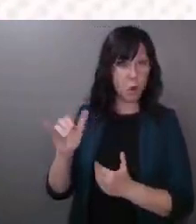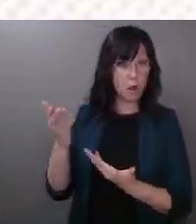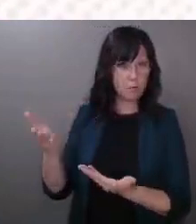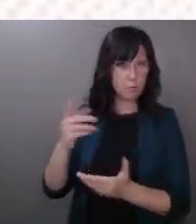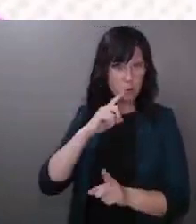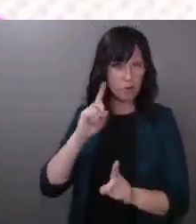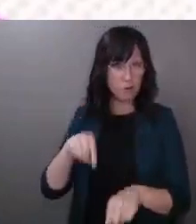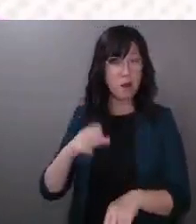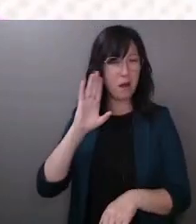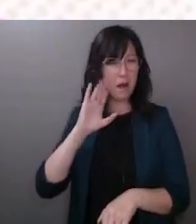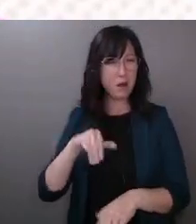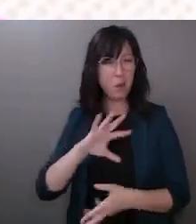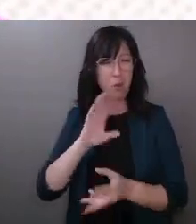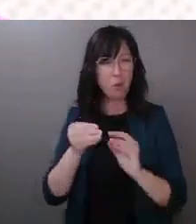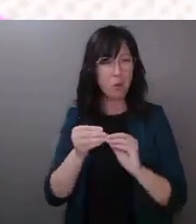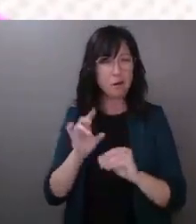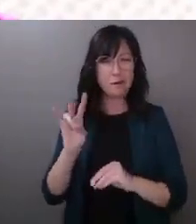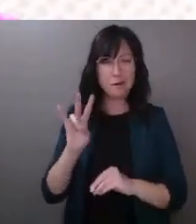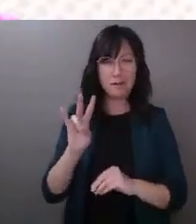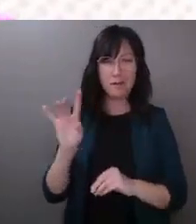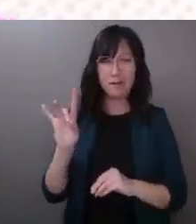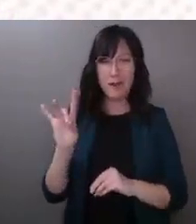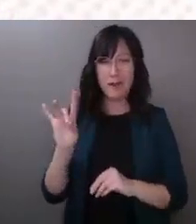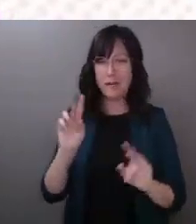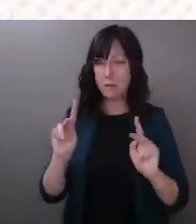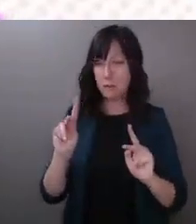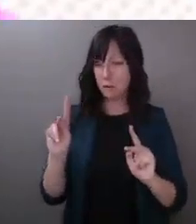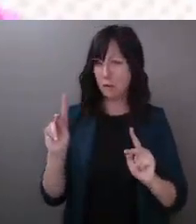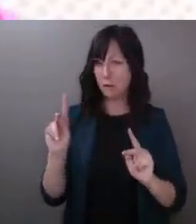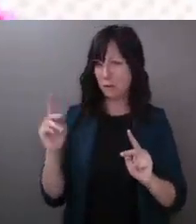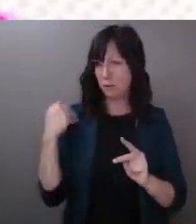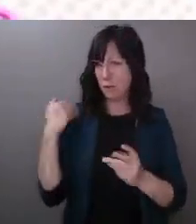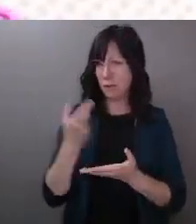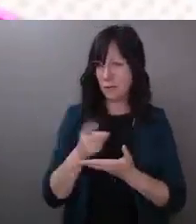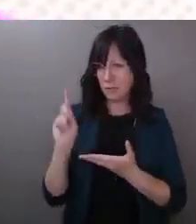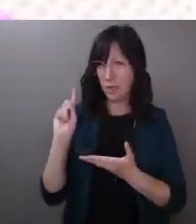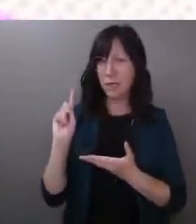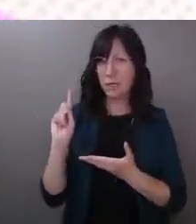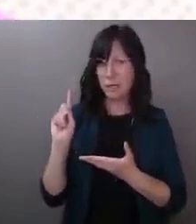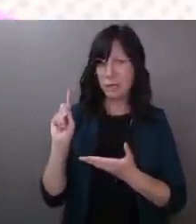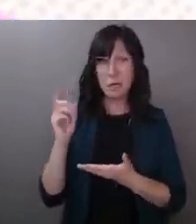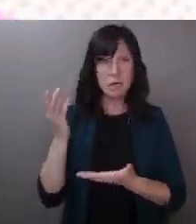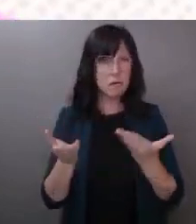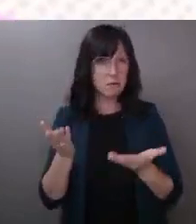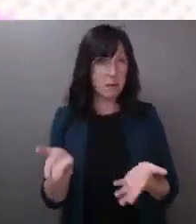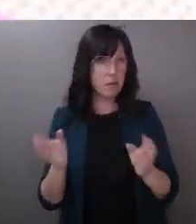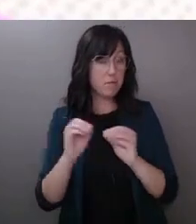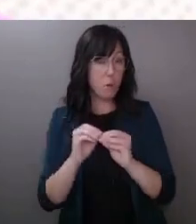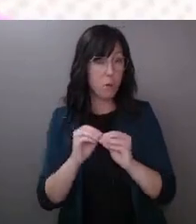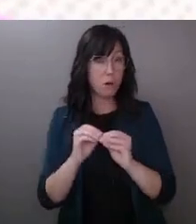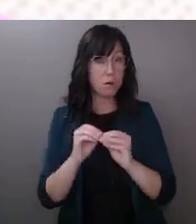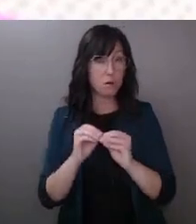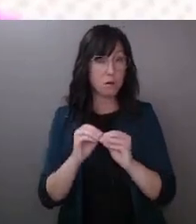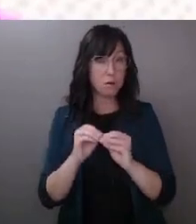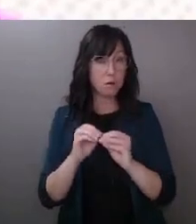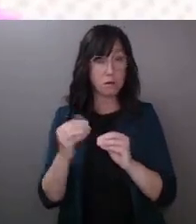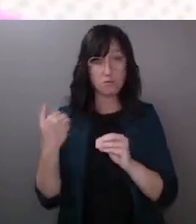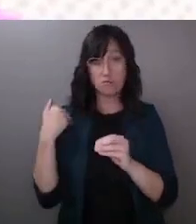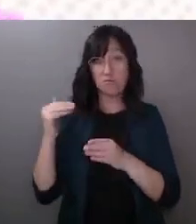had 7, 8 people last weekend in total. Maybe we had some during this